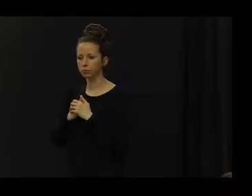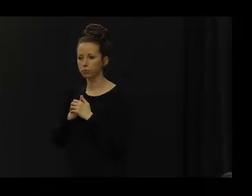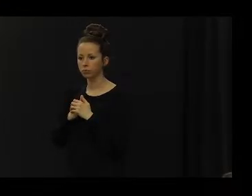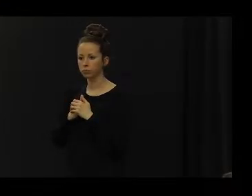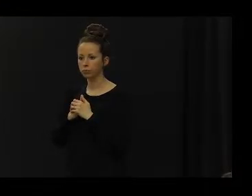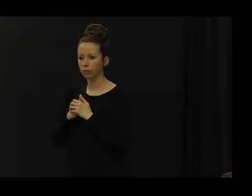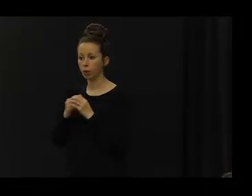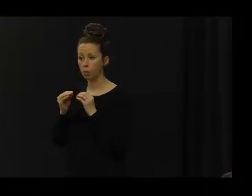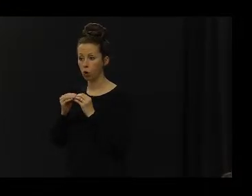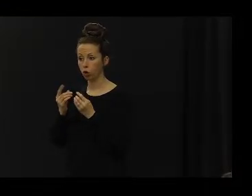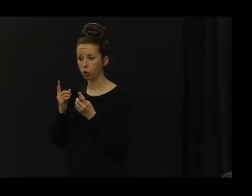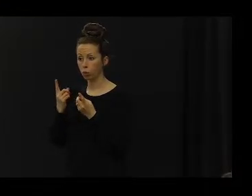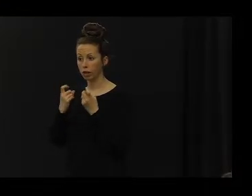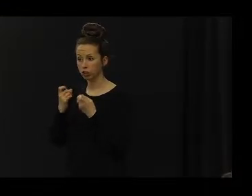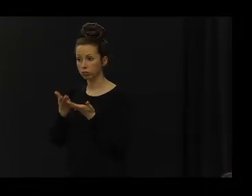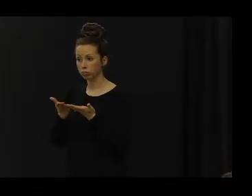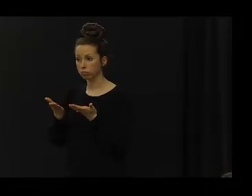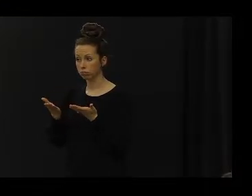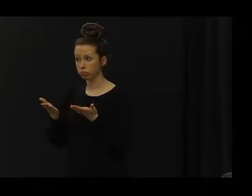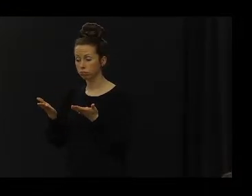Any further questions?